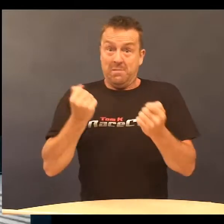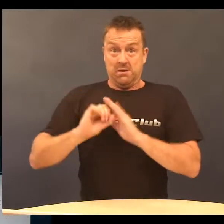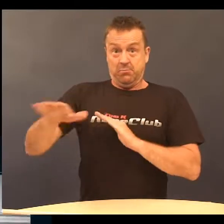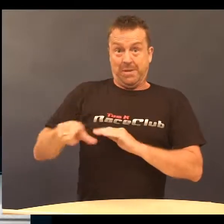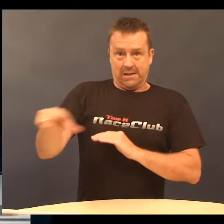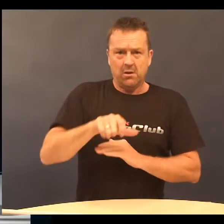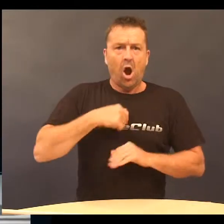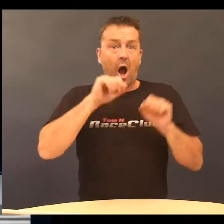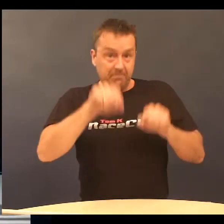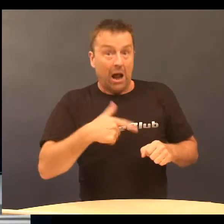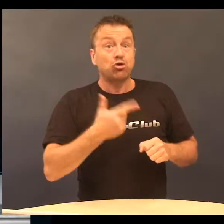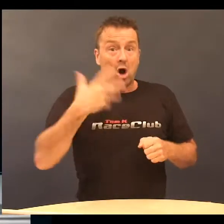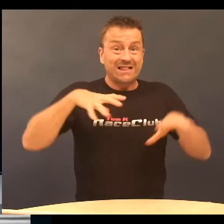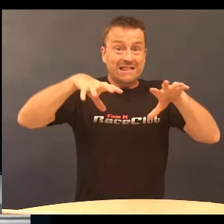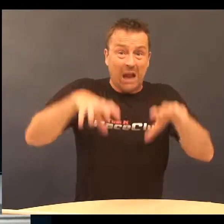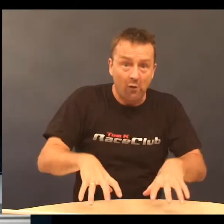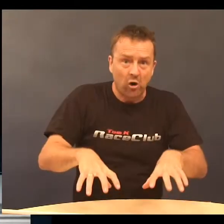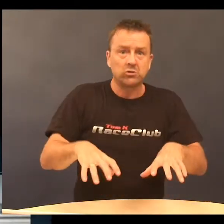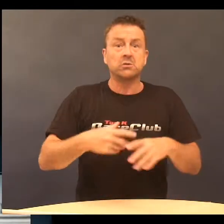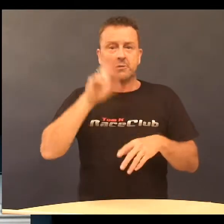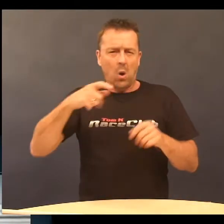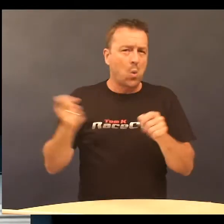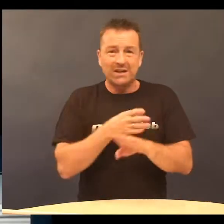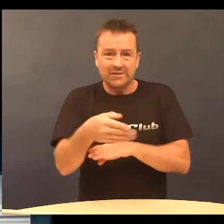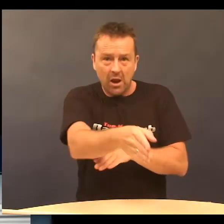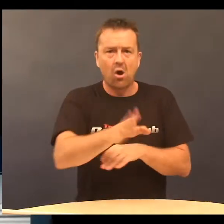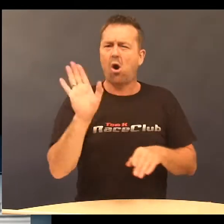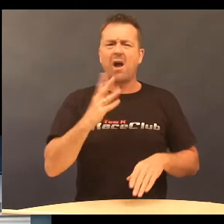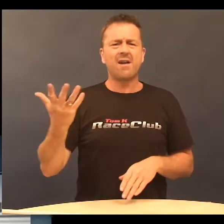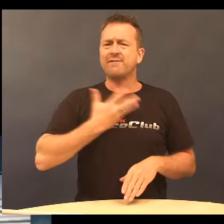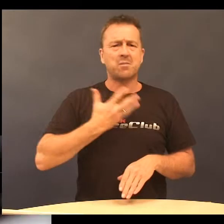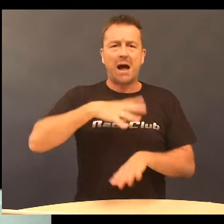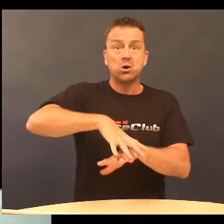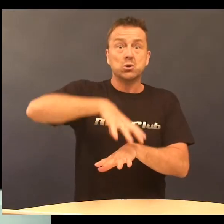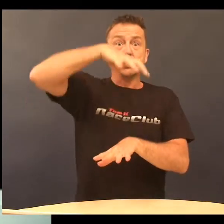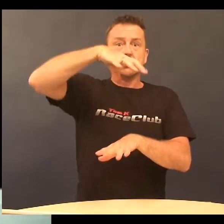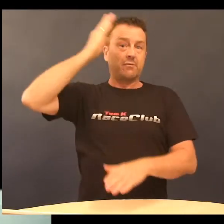enough downforce to go quickly around the corner, but don't have too much drag to be quick on the straights.